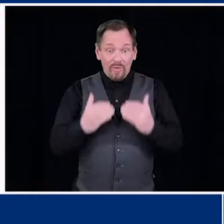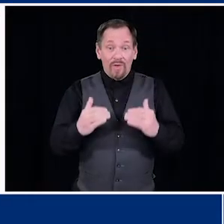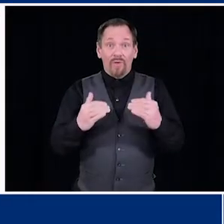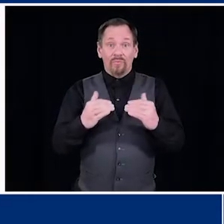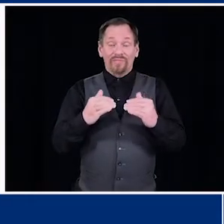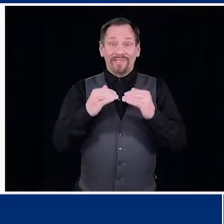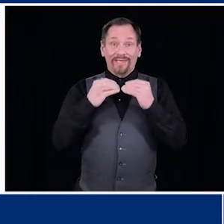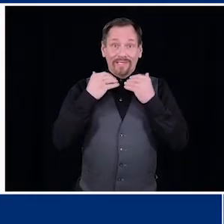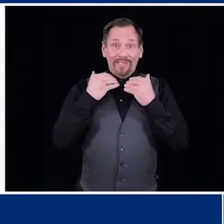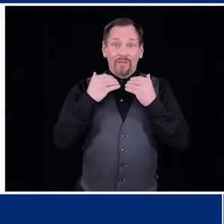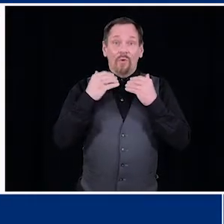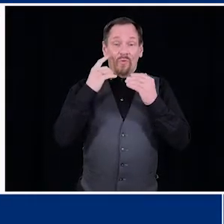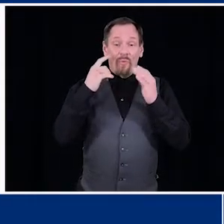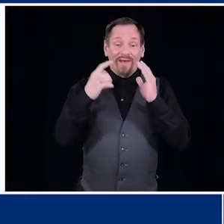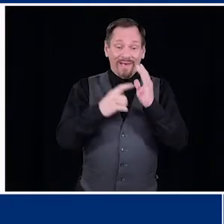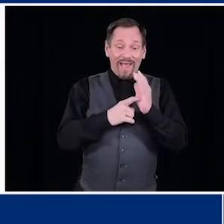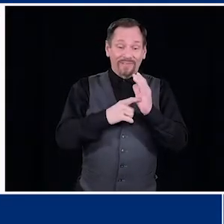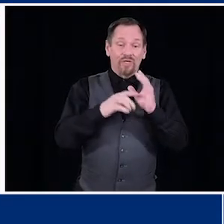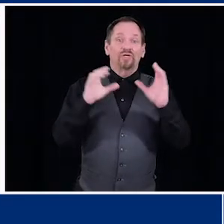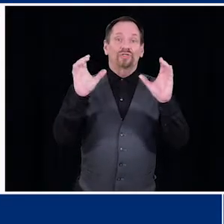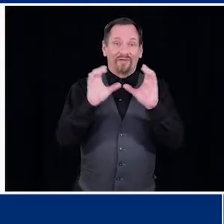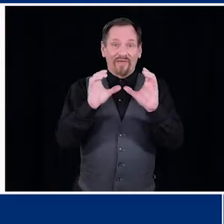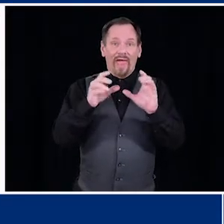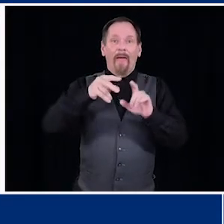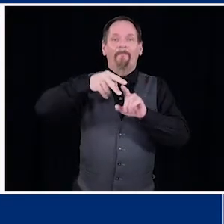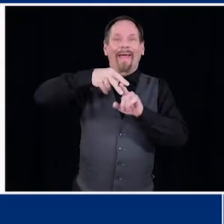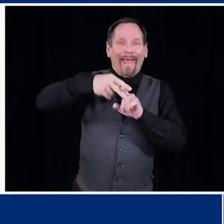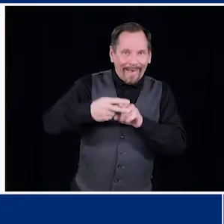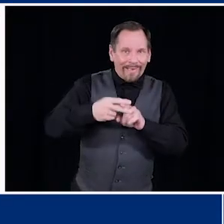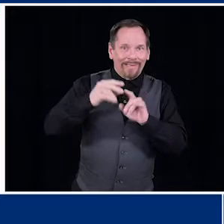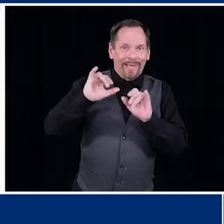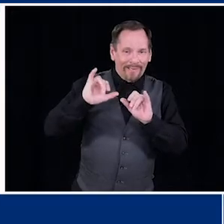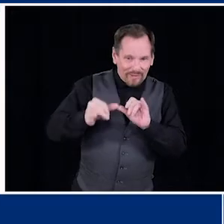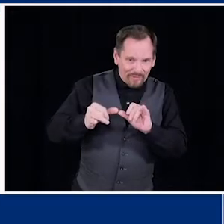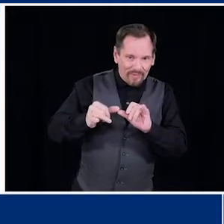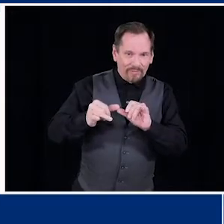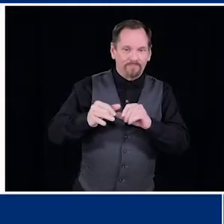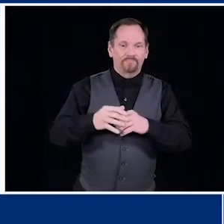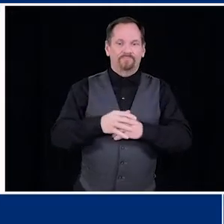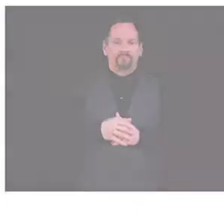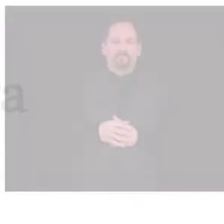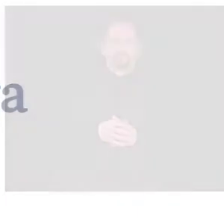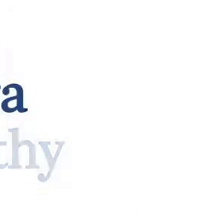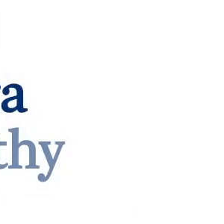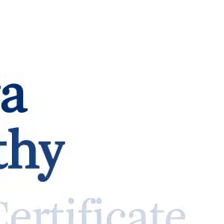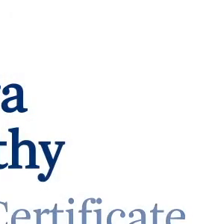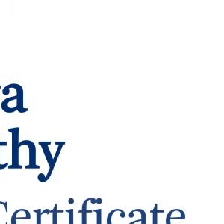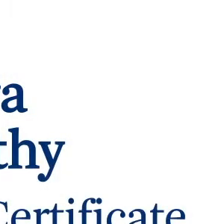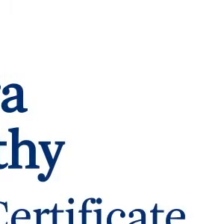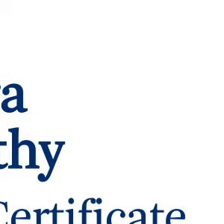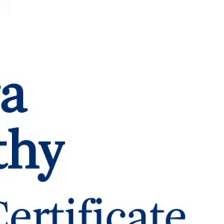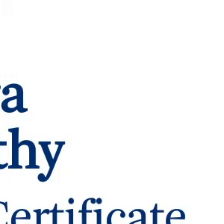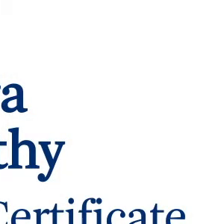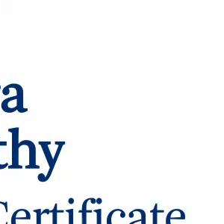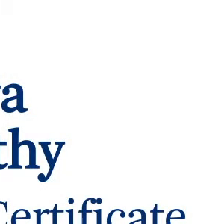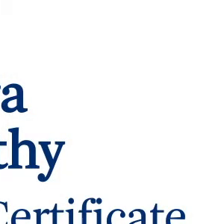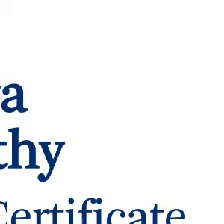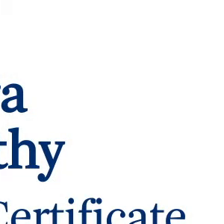Now we will proceed with the recognizing of the certificate in mechanical engineering.